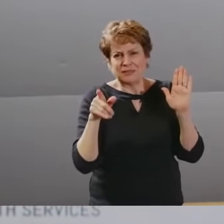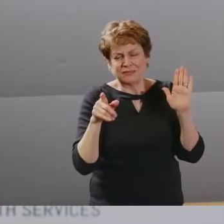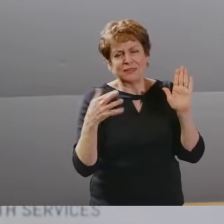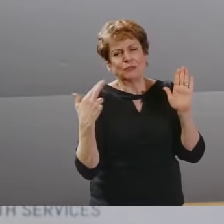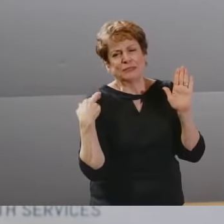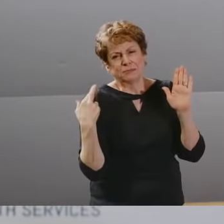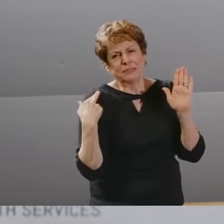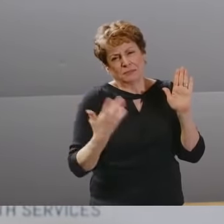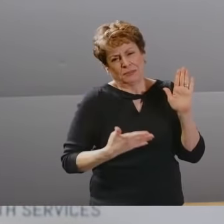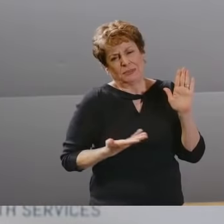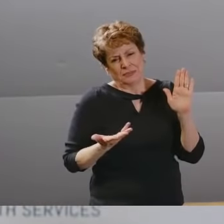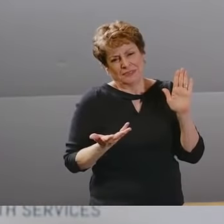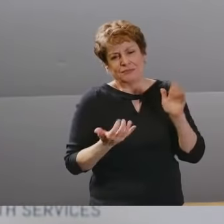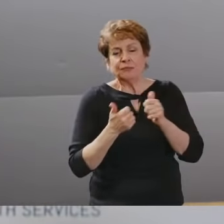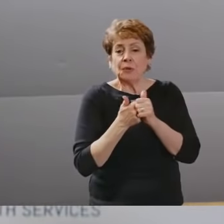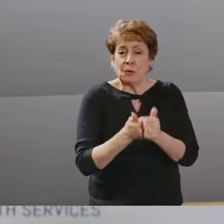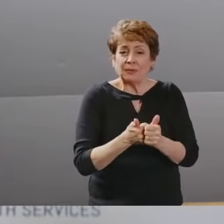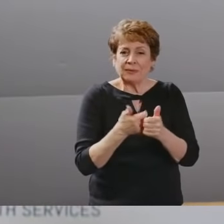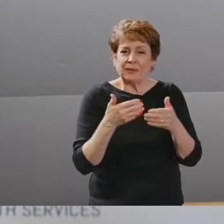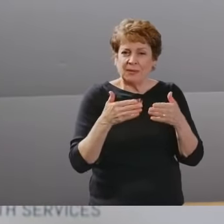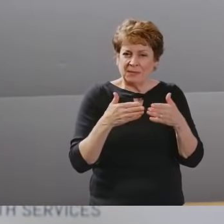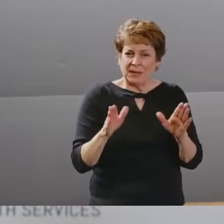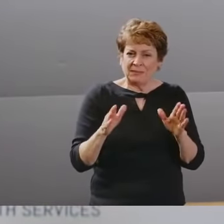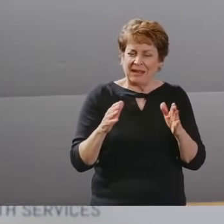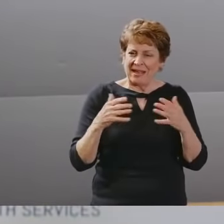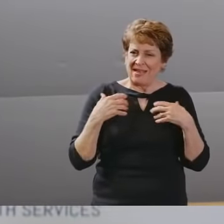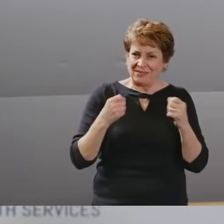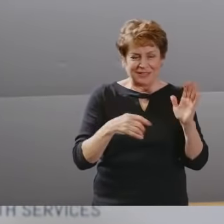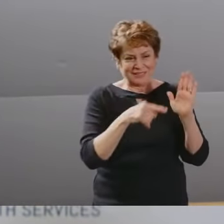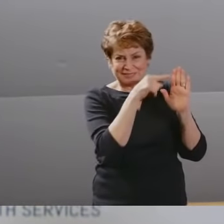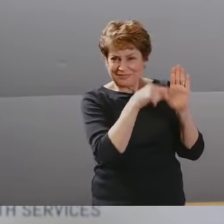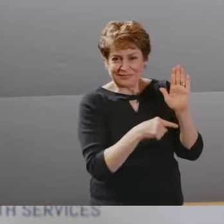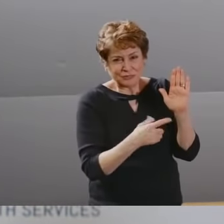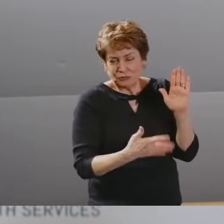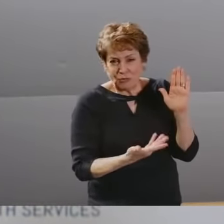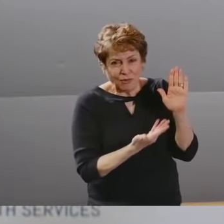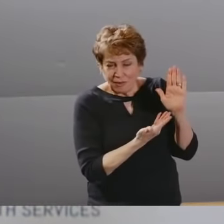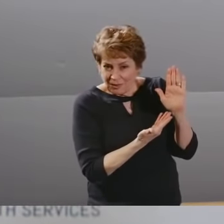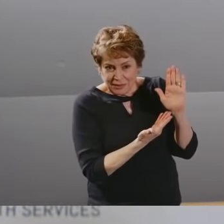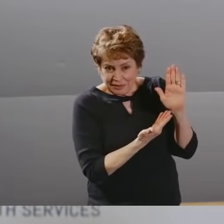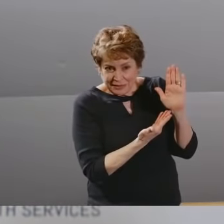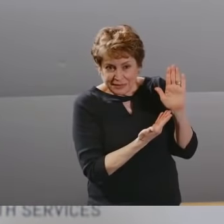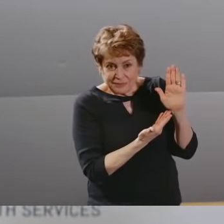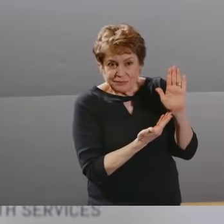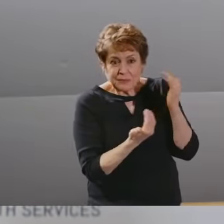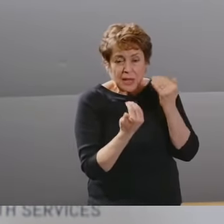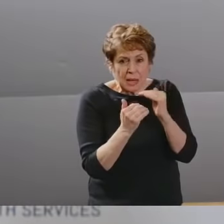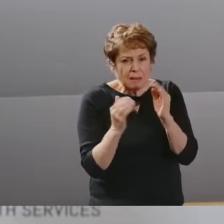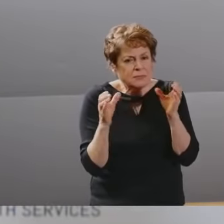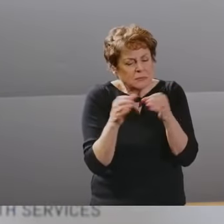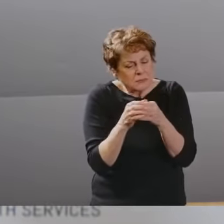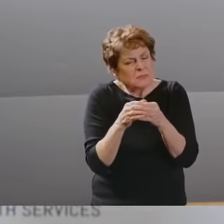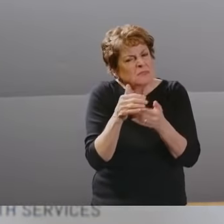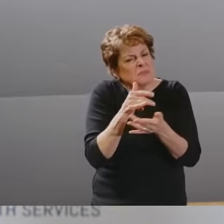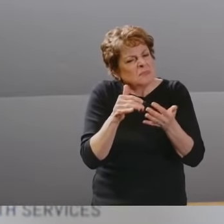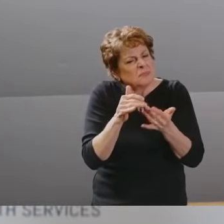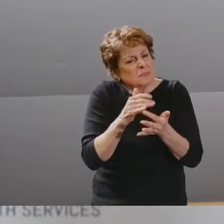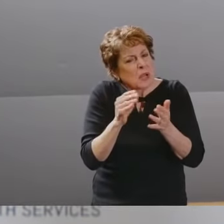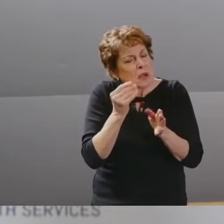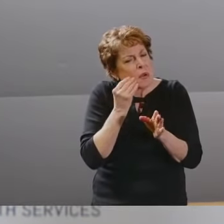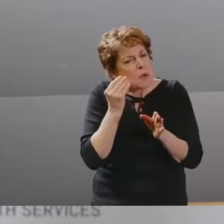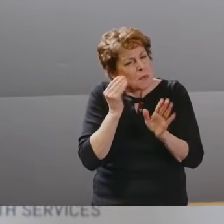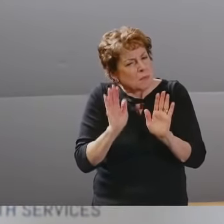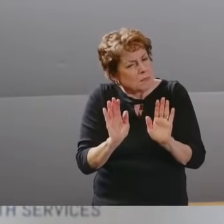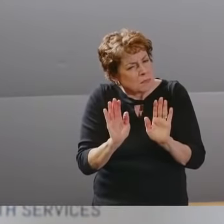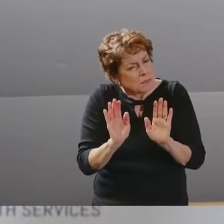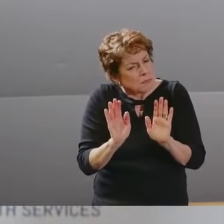following public health guidelines Dr. Christ put together and limit gatherings inside your home.